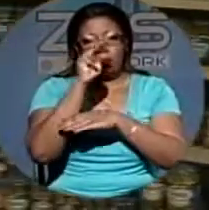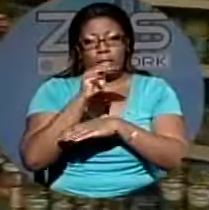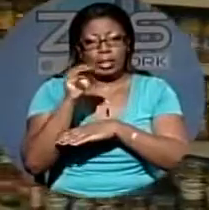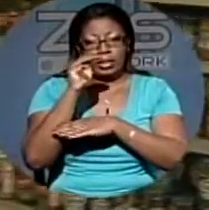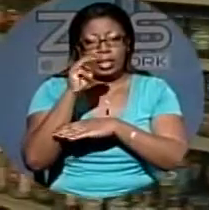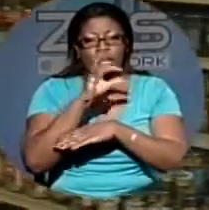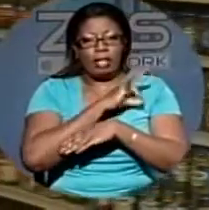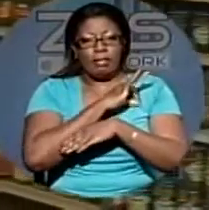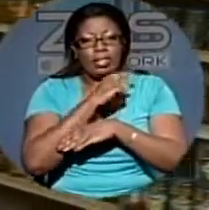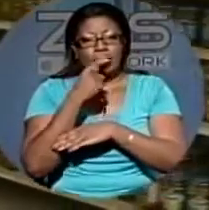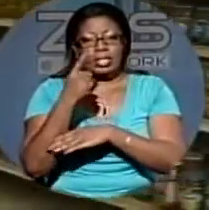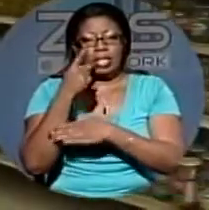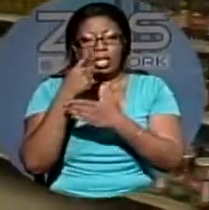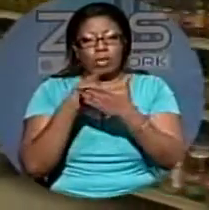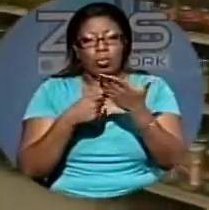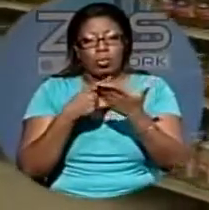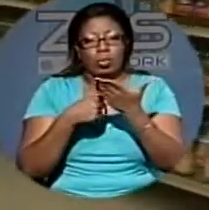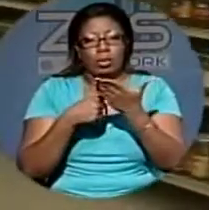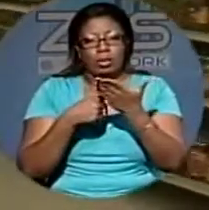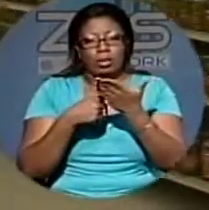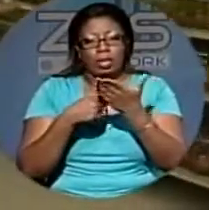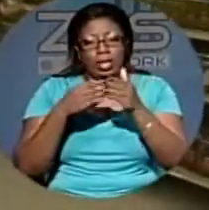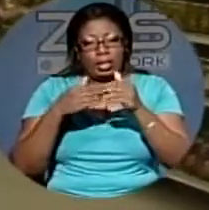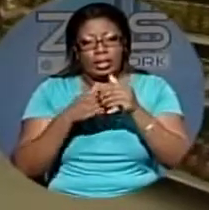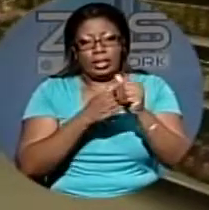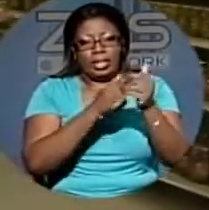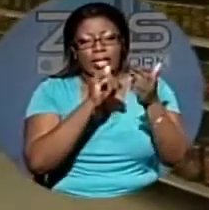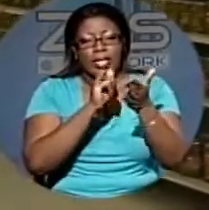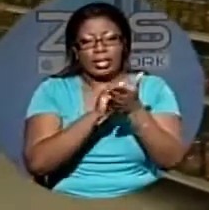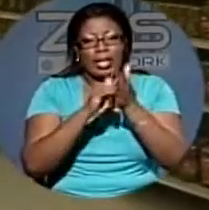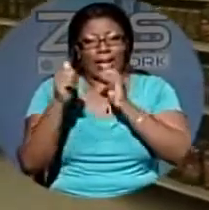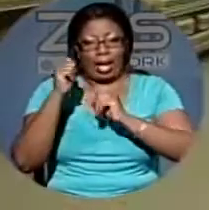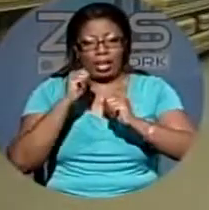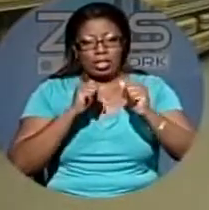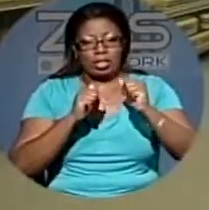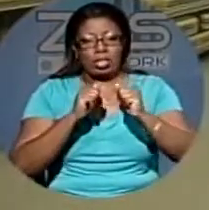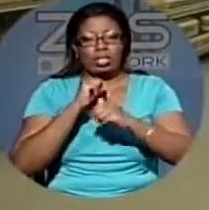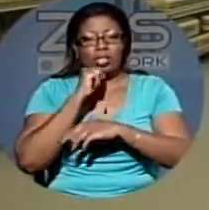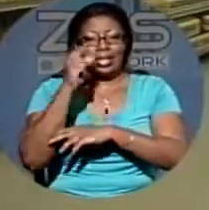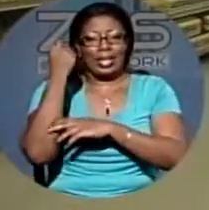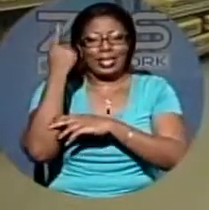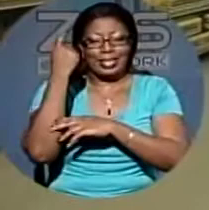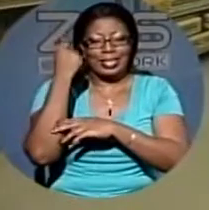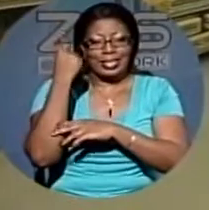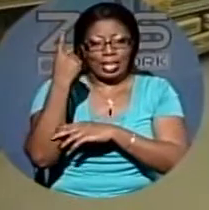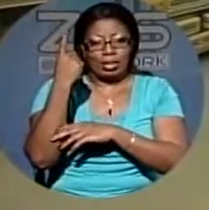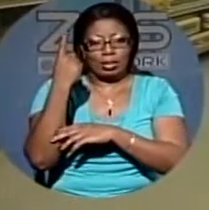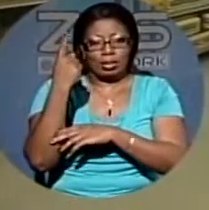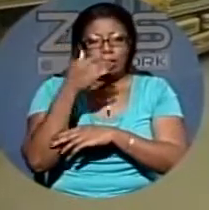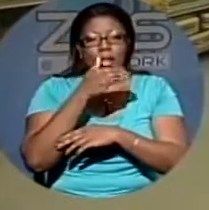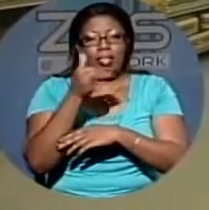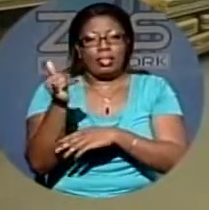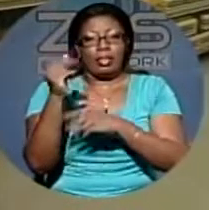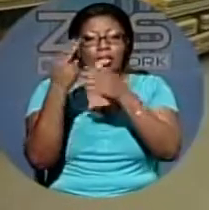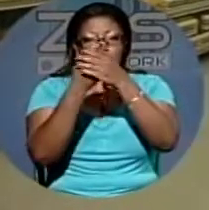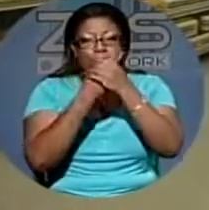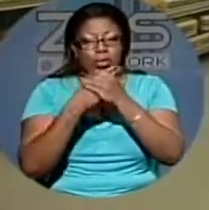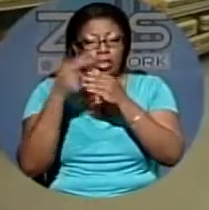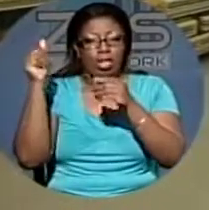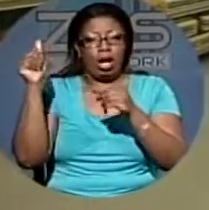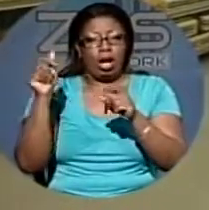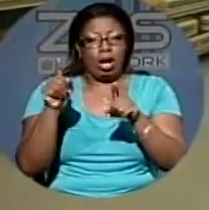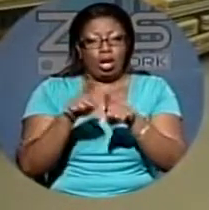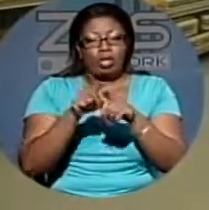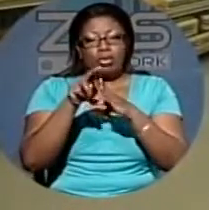Finlinson said what prompted their action was a clear misunderstanding of their union agreement, something his company met in place.